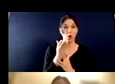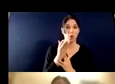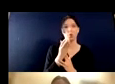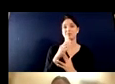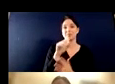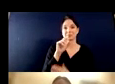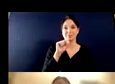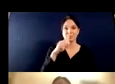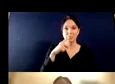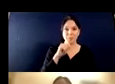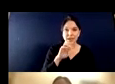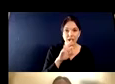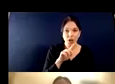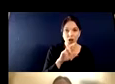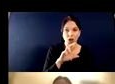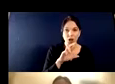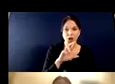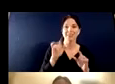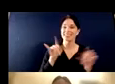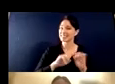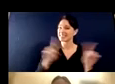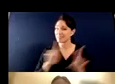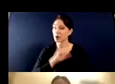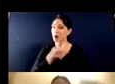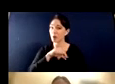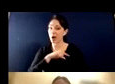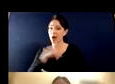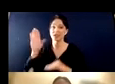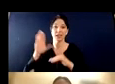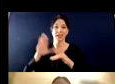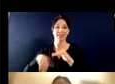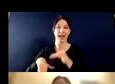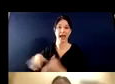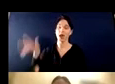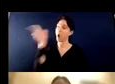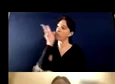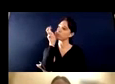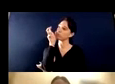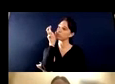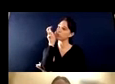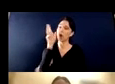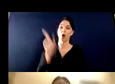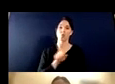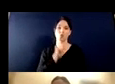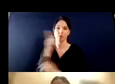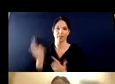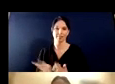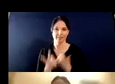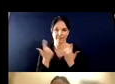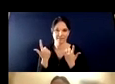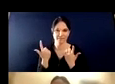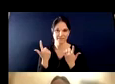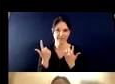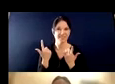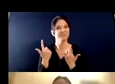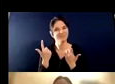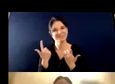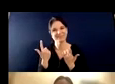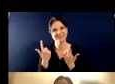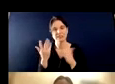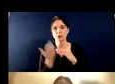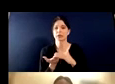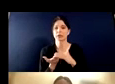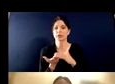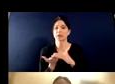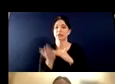of sound than when you're speaking or listening to somebody in real life. So there's that additional layer of sound